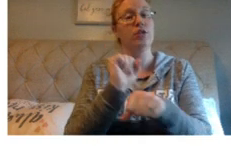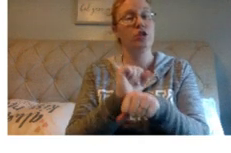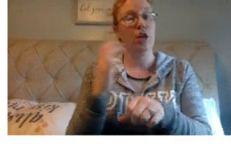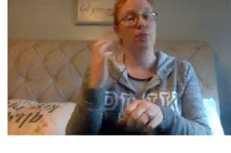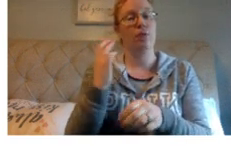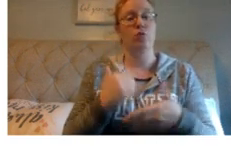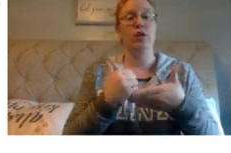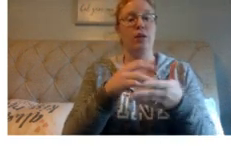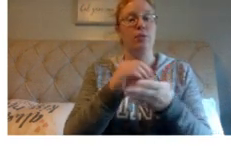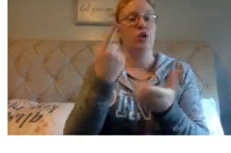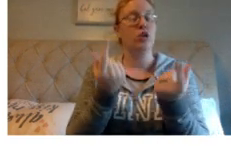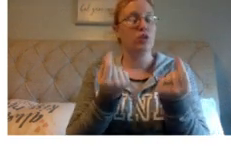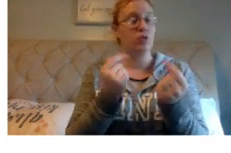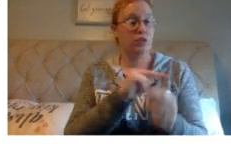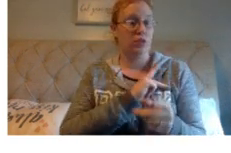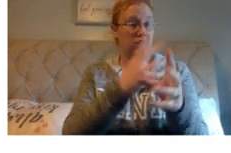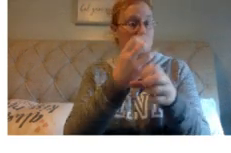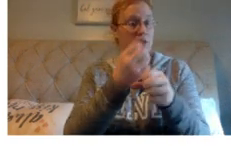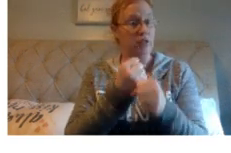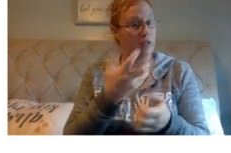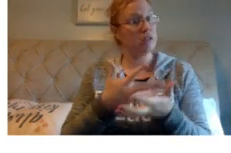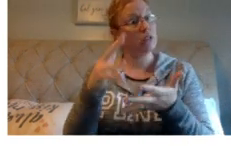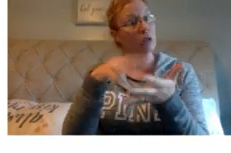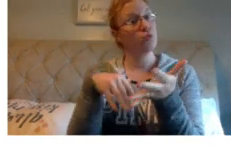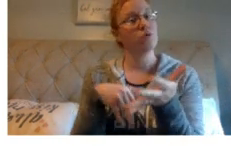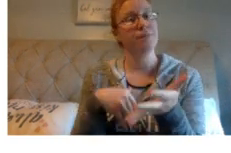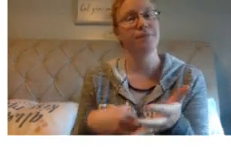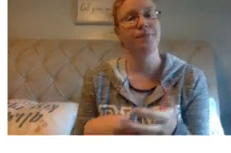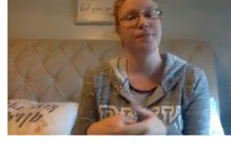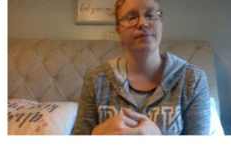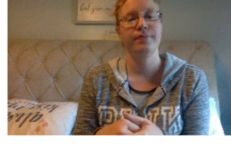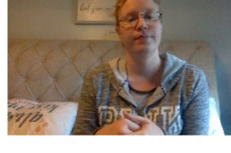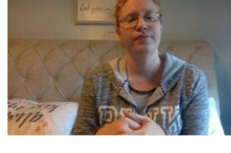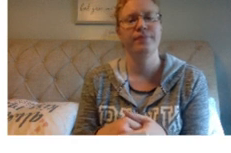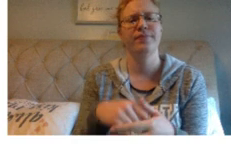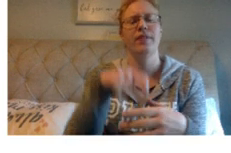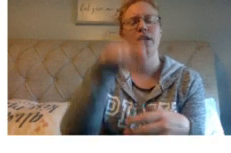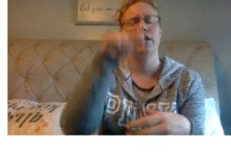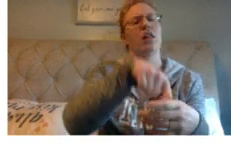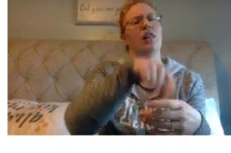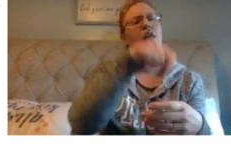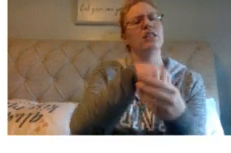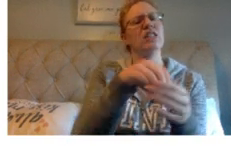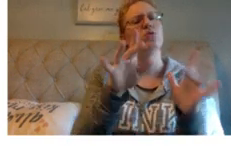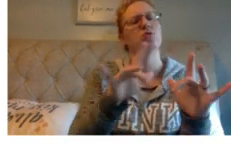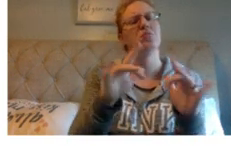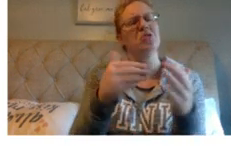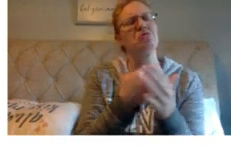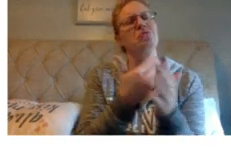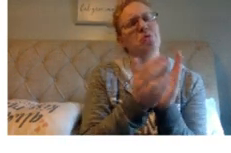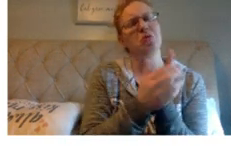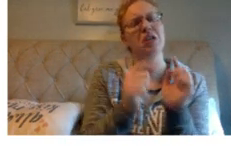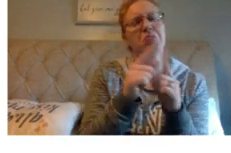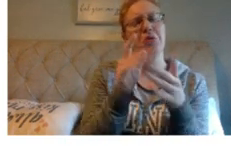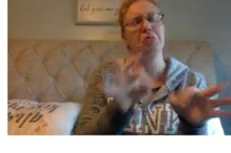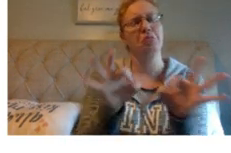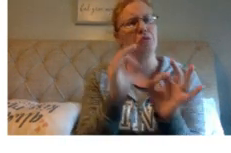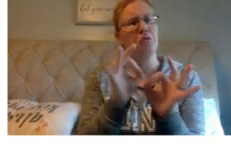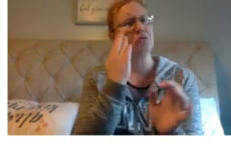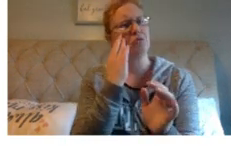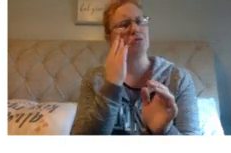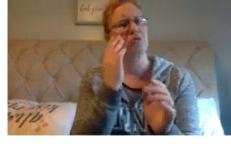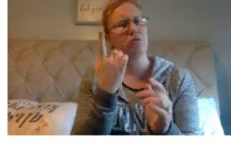do. Keisha gets her schedule. Clocks in a computer. That's a new skill, but it's important that she clocks into her computer. Why do